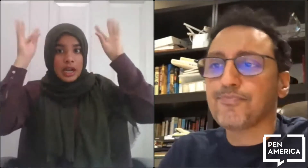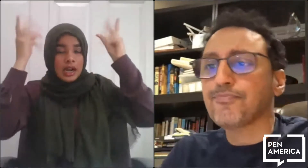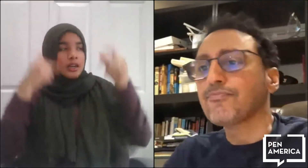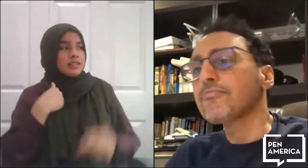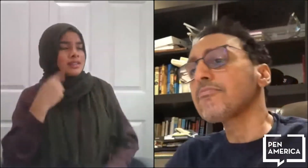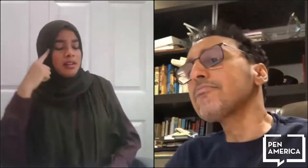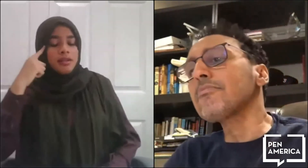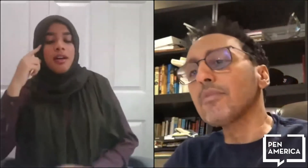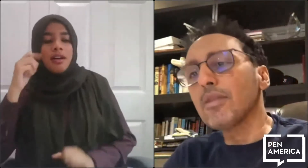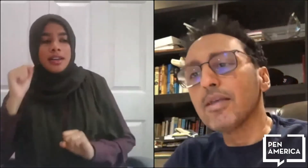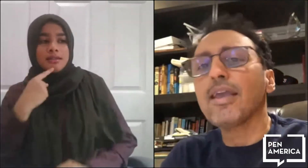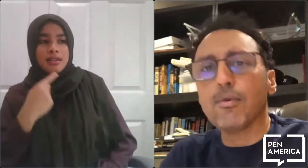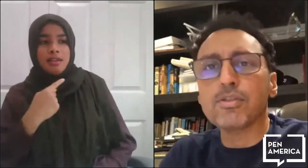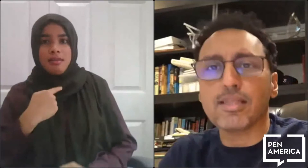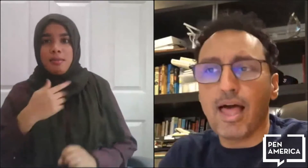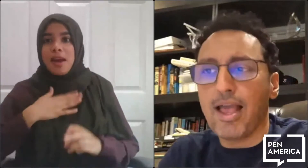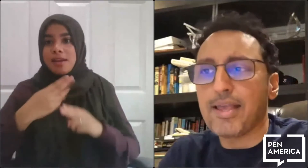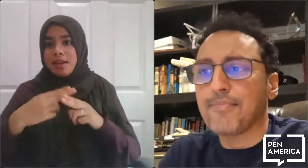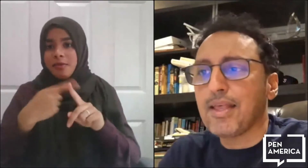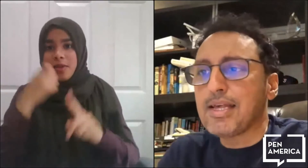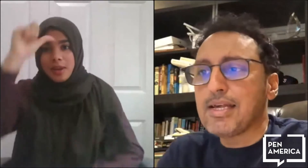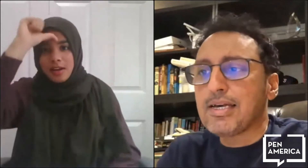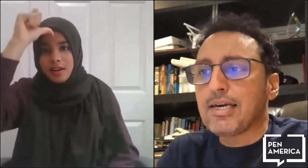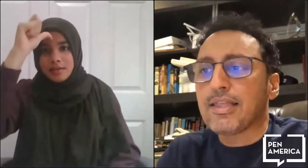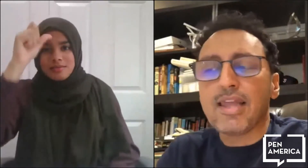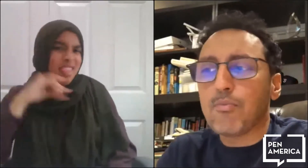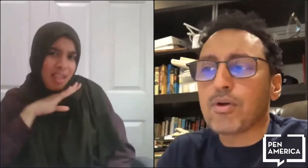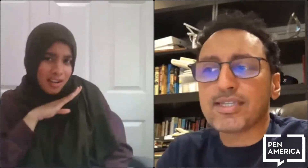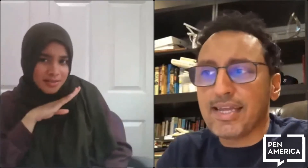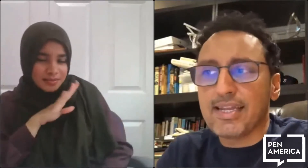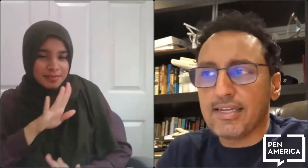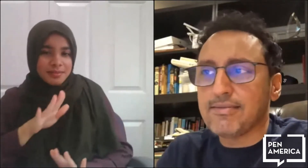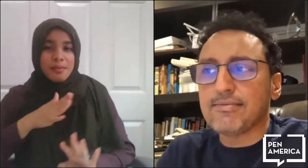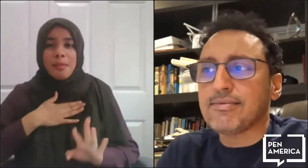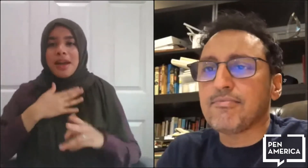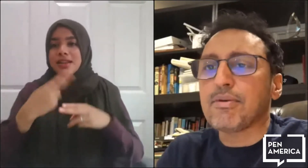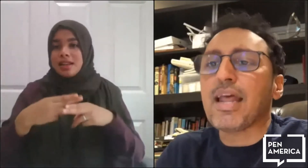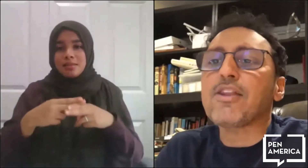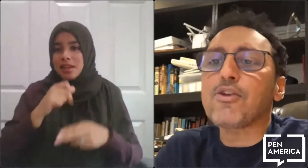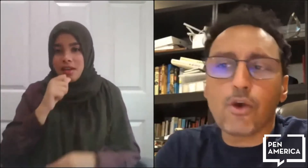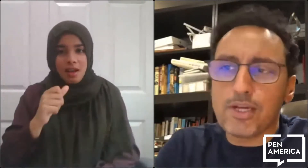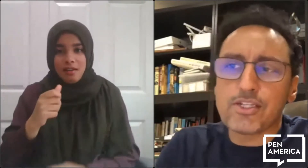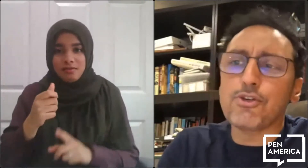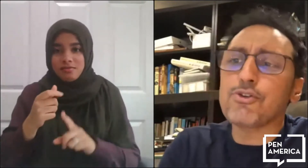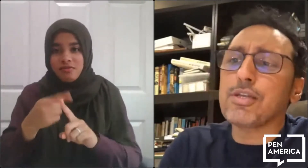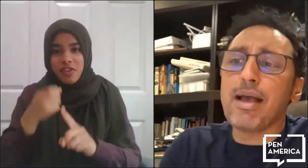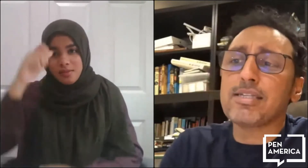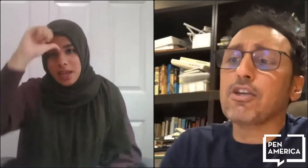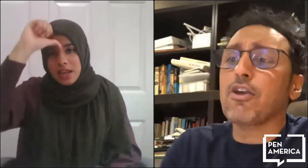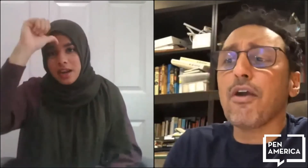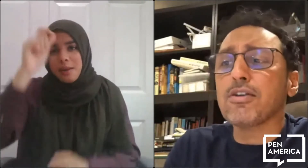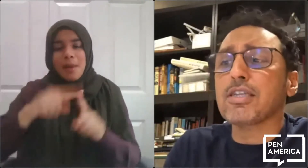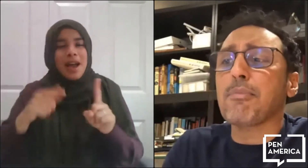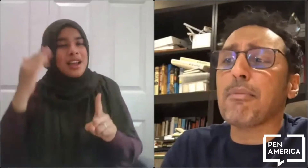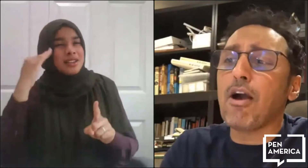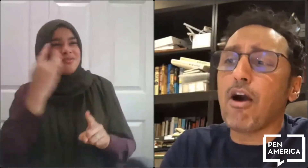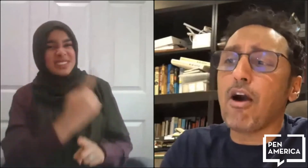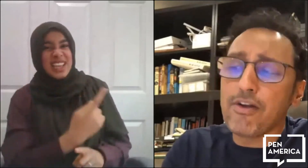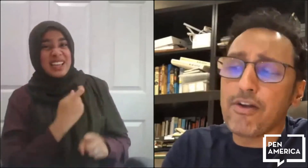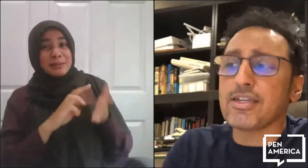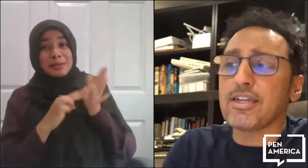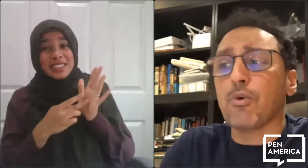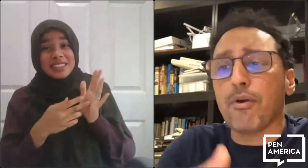say. It was a lie. The name wasn't Indian. But I knew the question usually masked a curiosity about